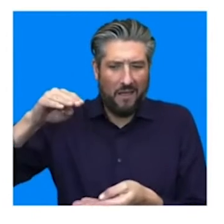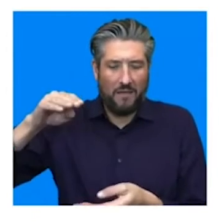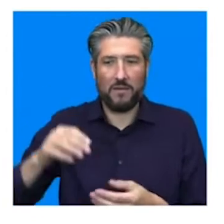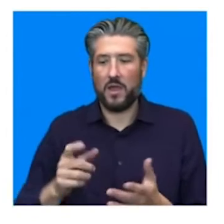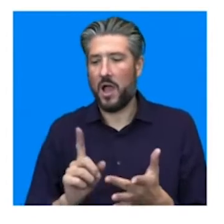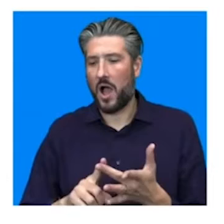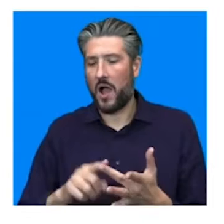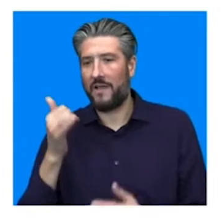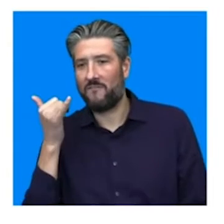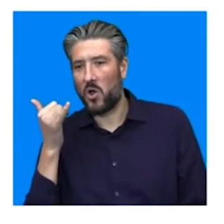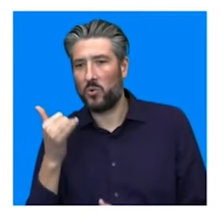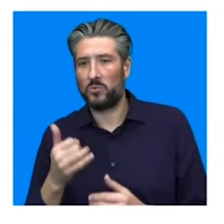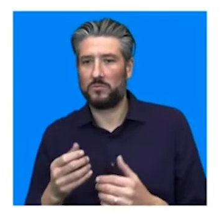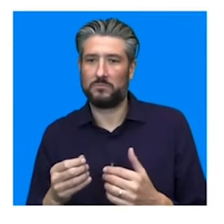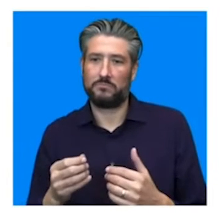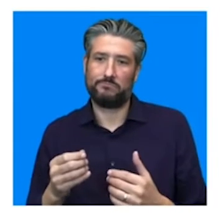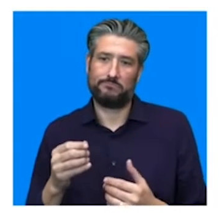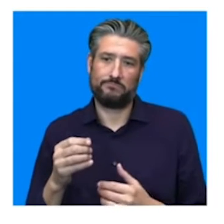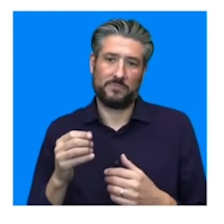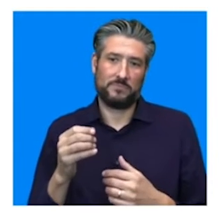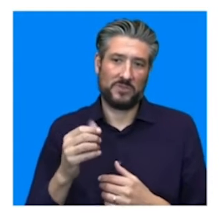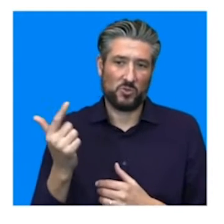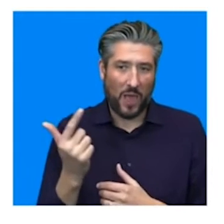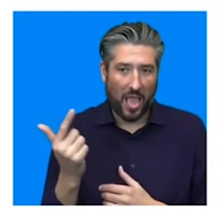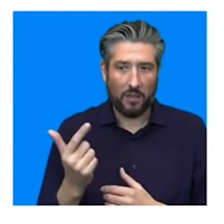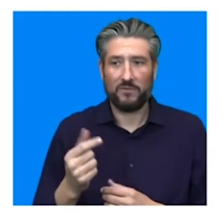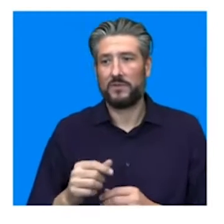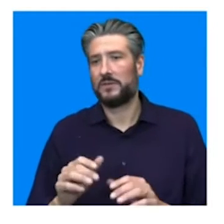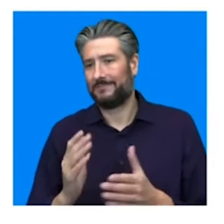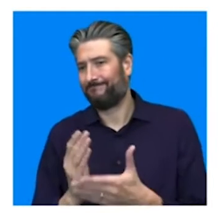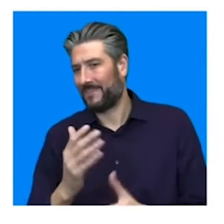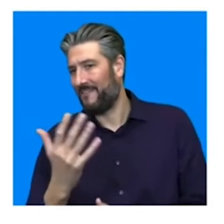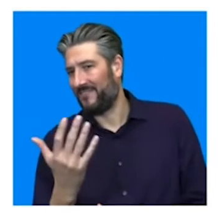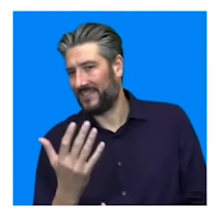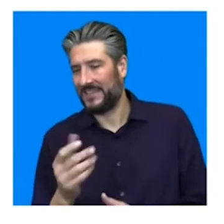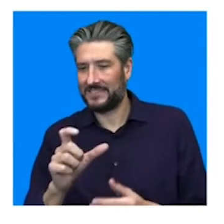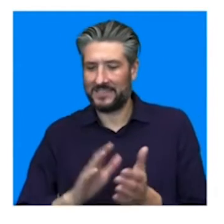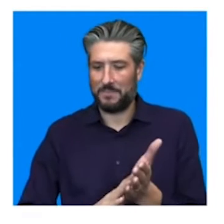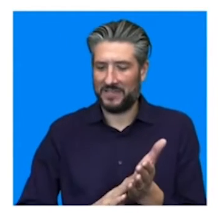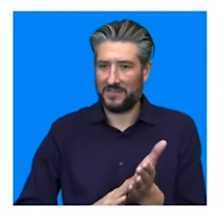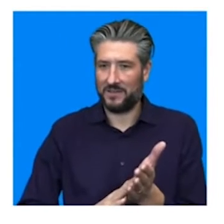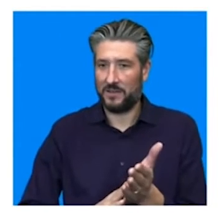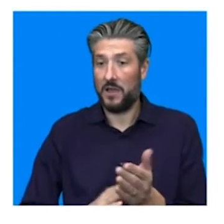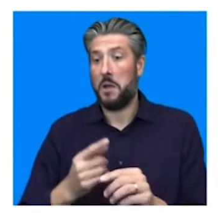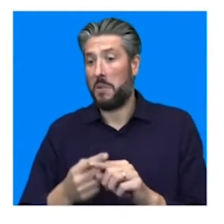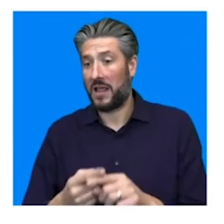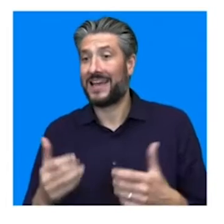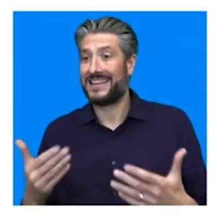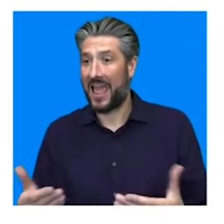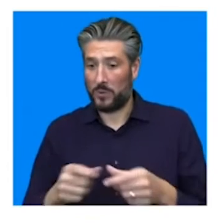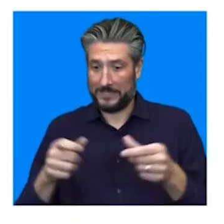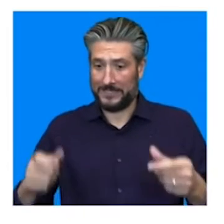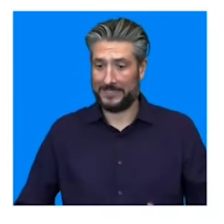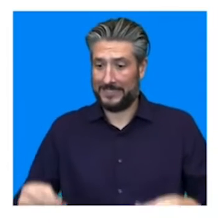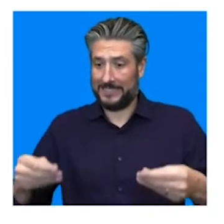S10, both coming in at sort of 15 centimeters. And then there's even more than that in terms of phablets and even bigger phones.